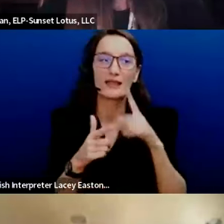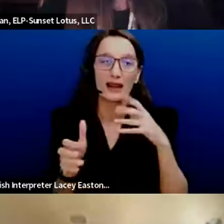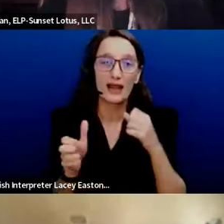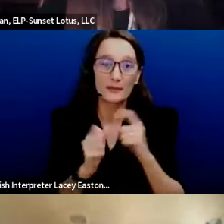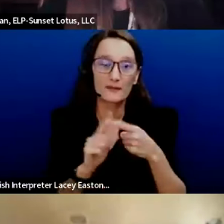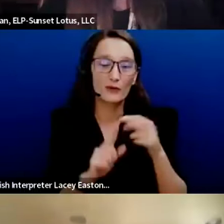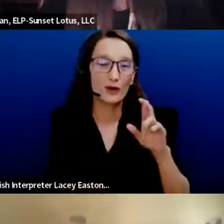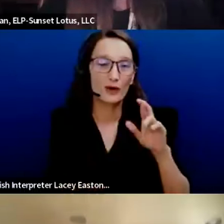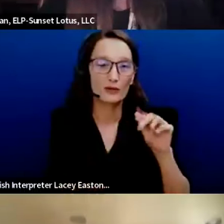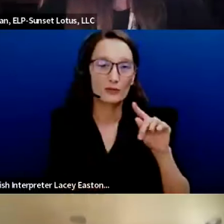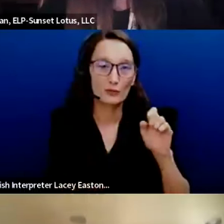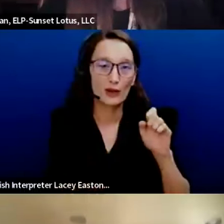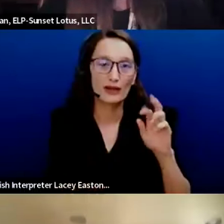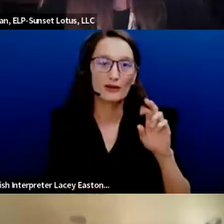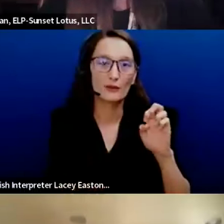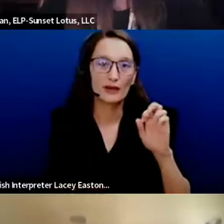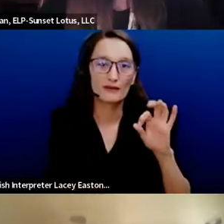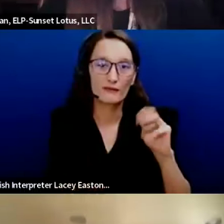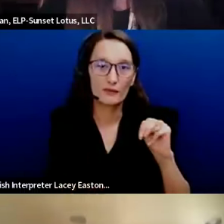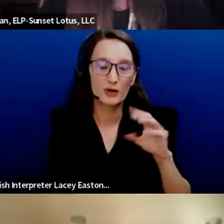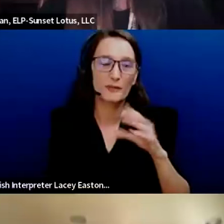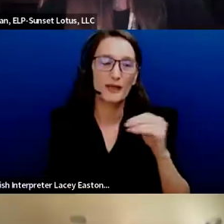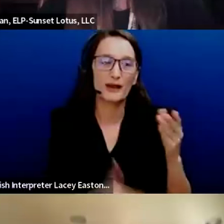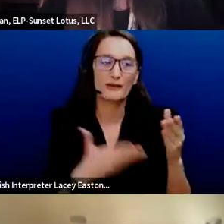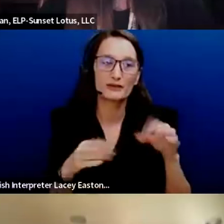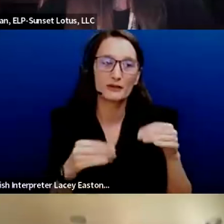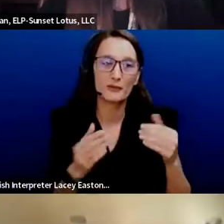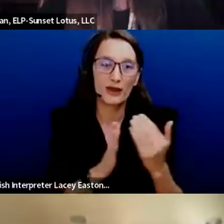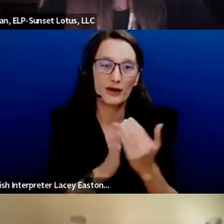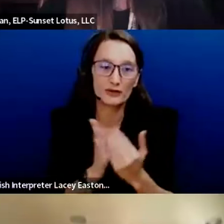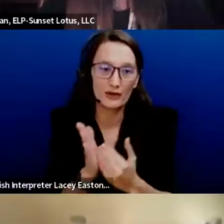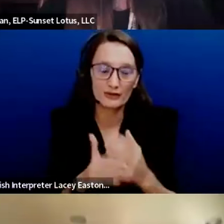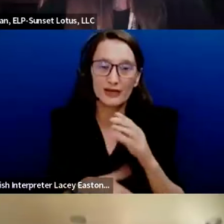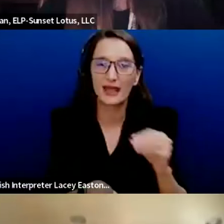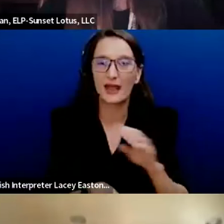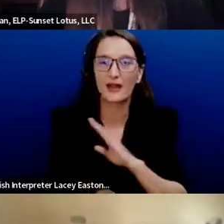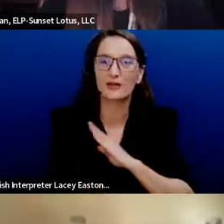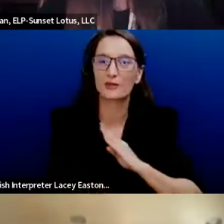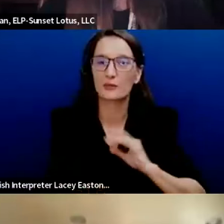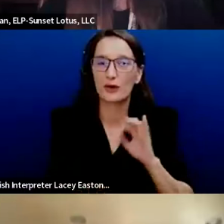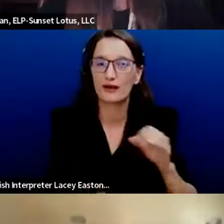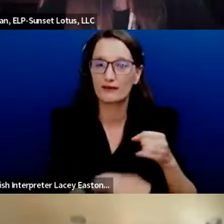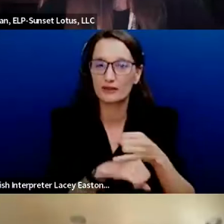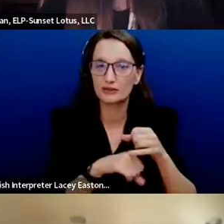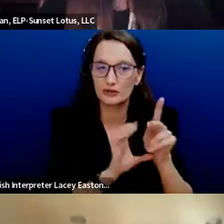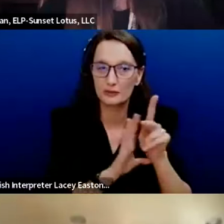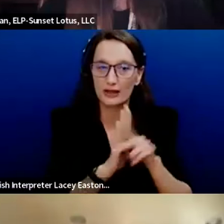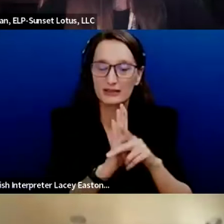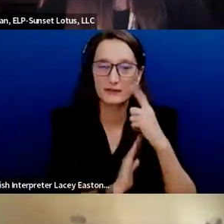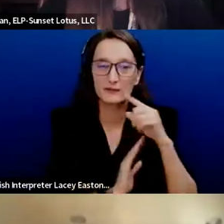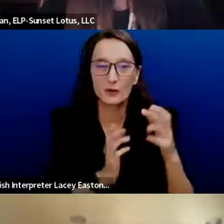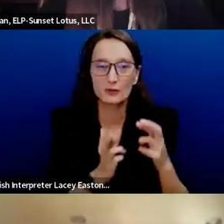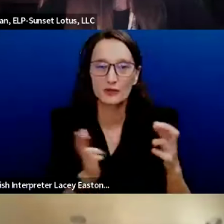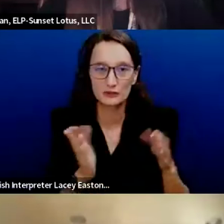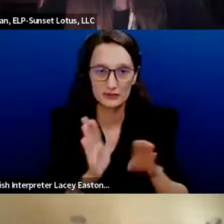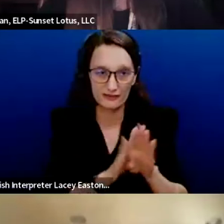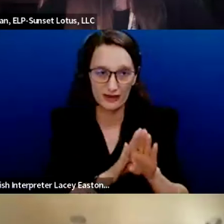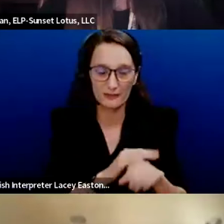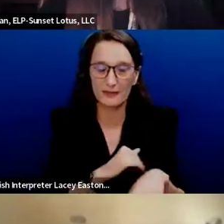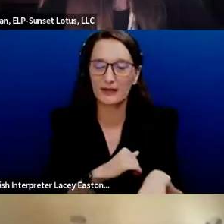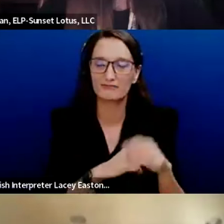directory, and going to share the board insurance policy for resource development that